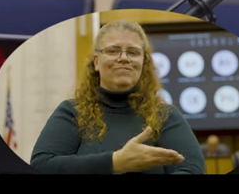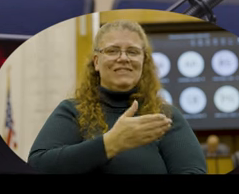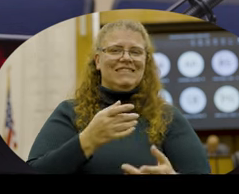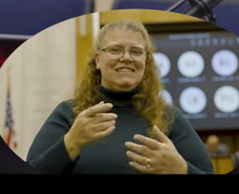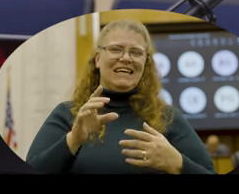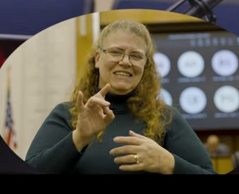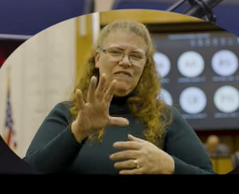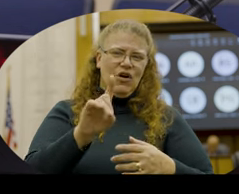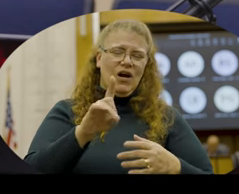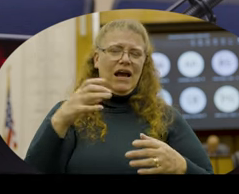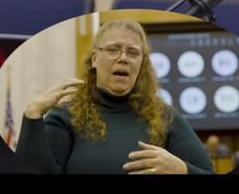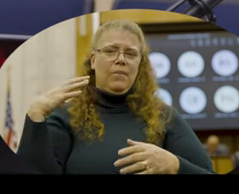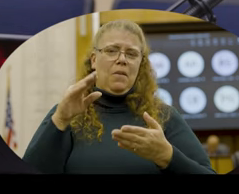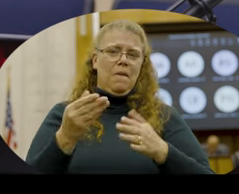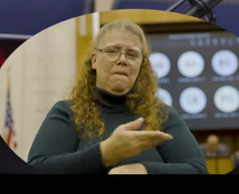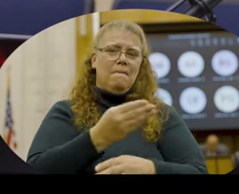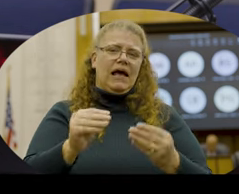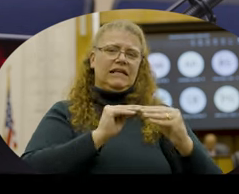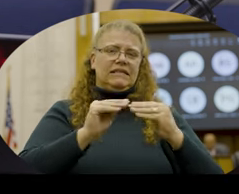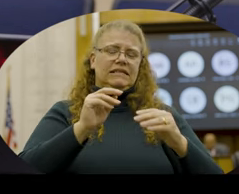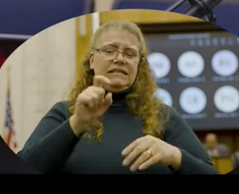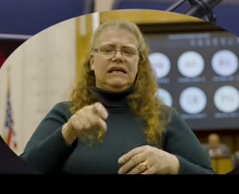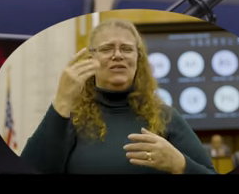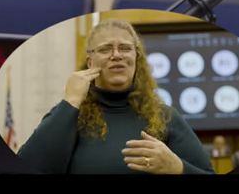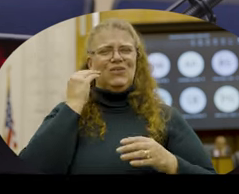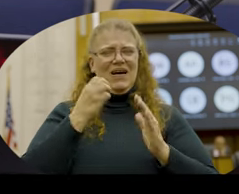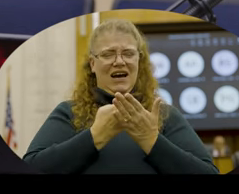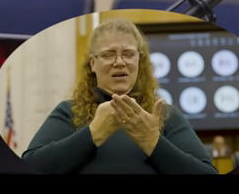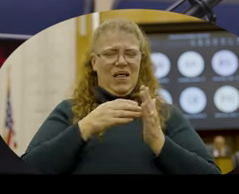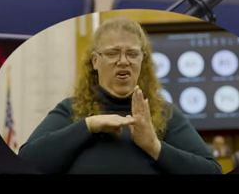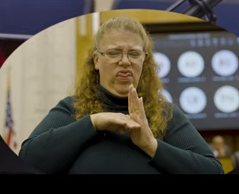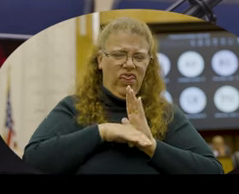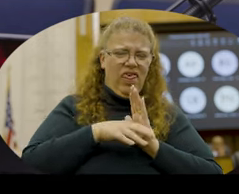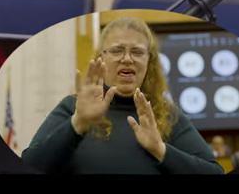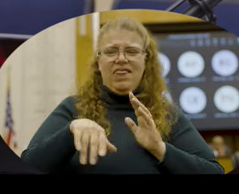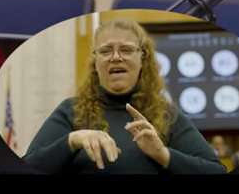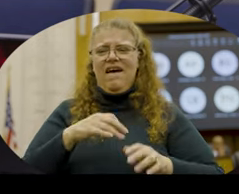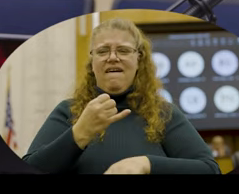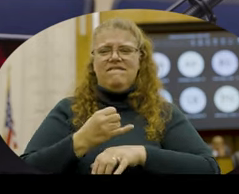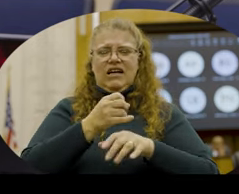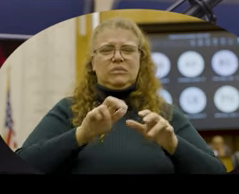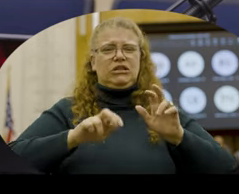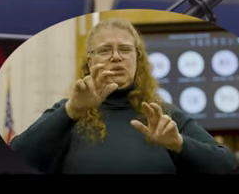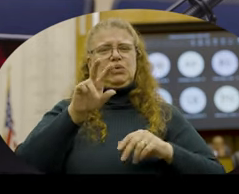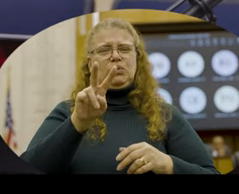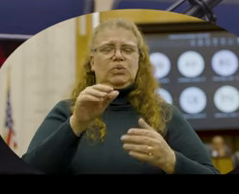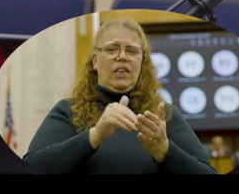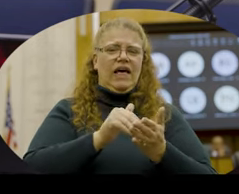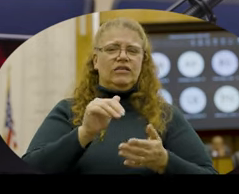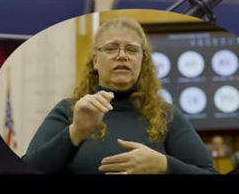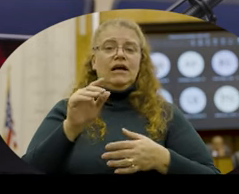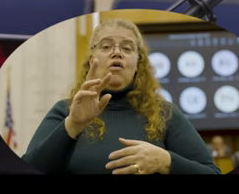a park. And since then, our parks team has been hard at work in clearing trails and engaging the community on what they want to